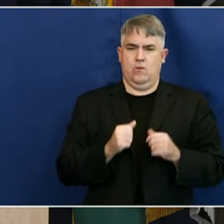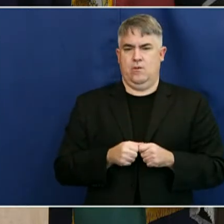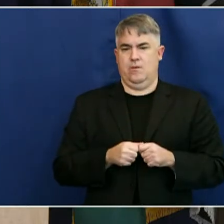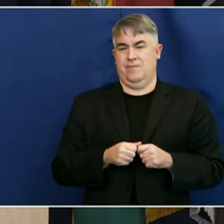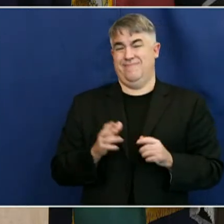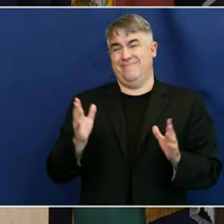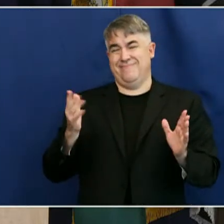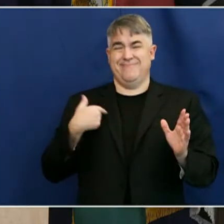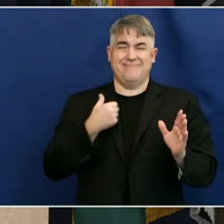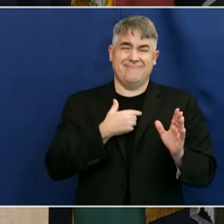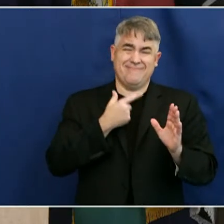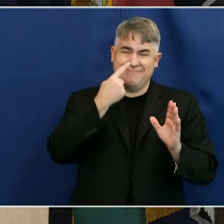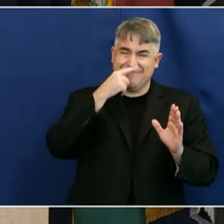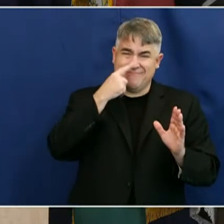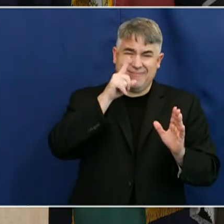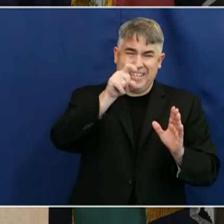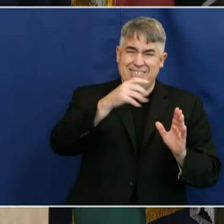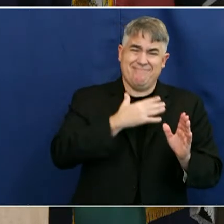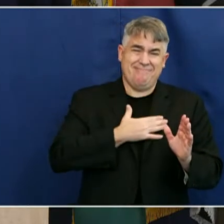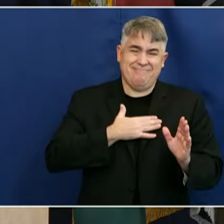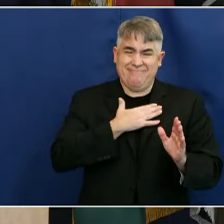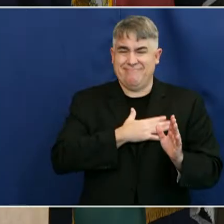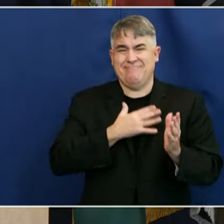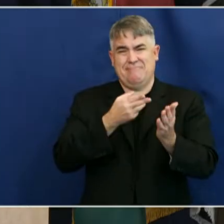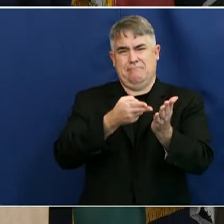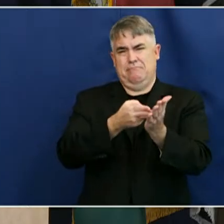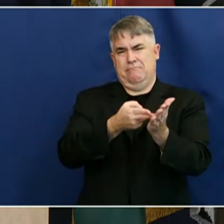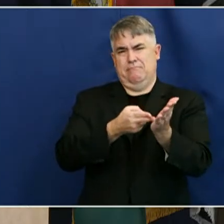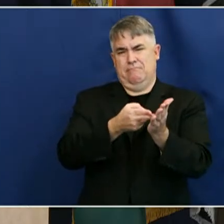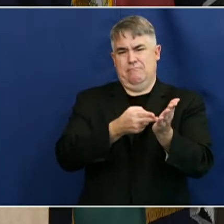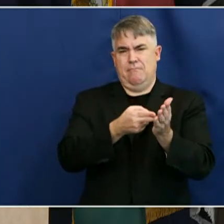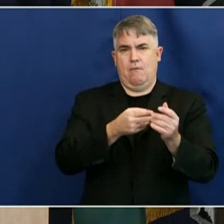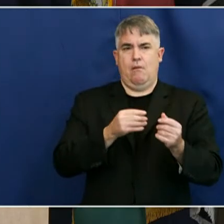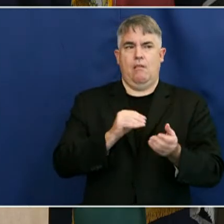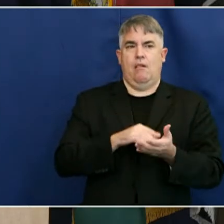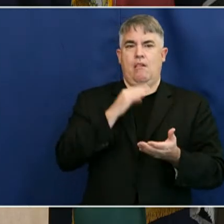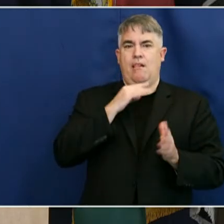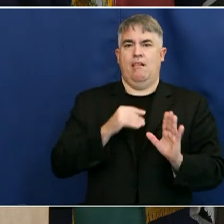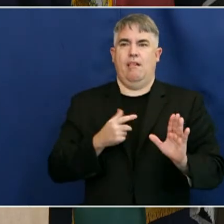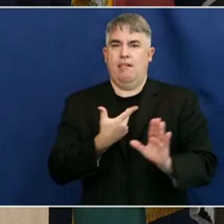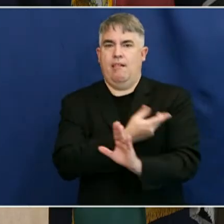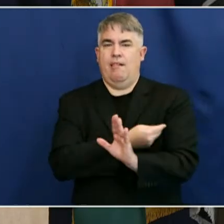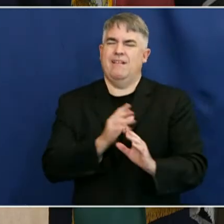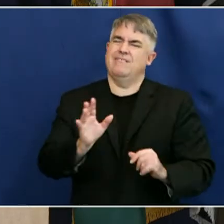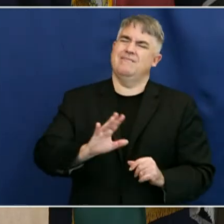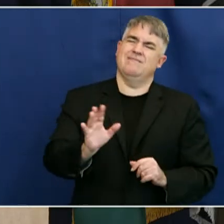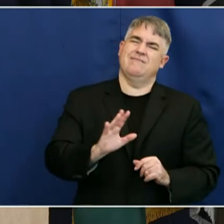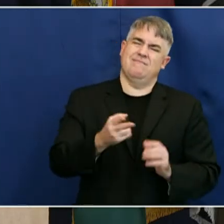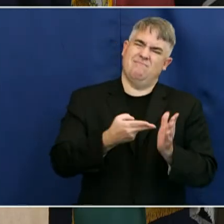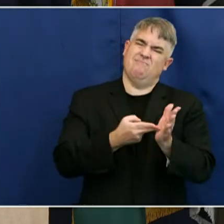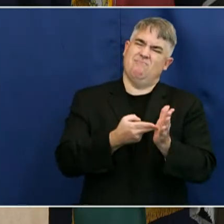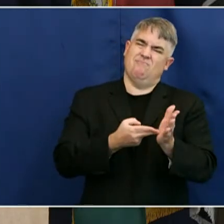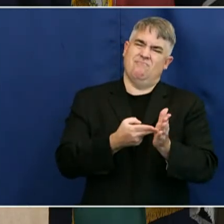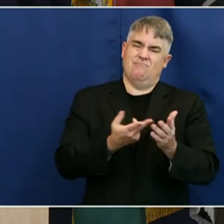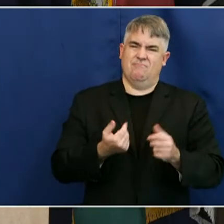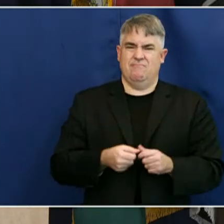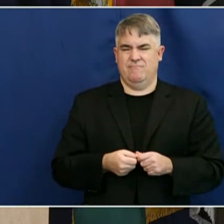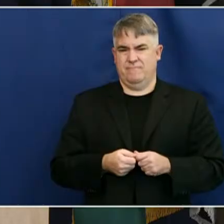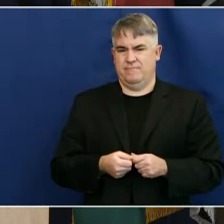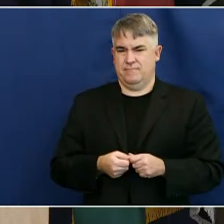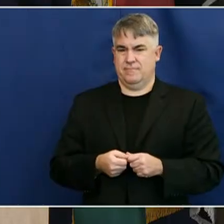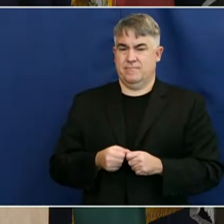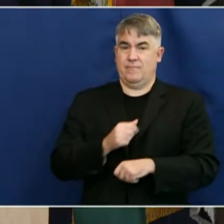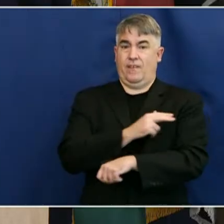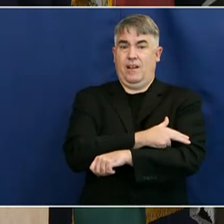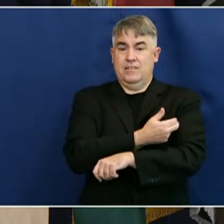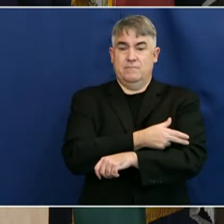lie or attest or fake documentations to get a vaccine. We do think that the healthcare systems and our clinics and a lot